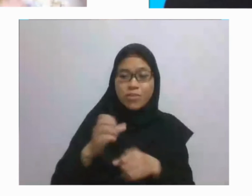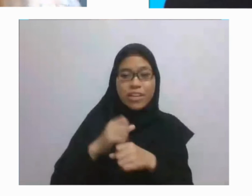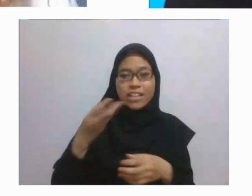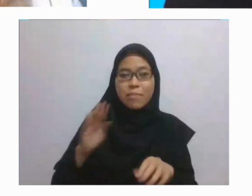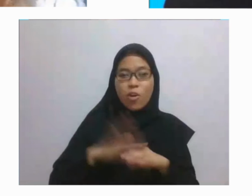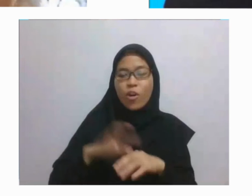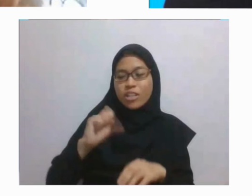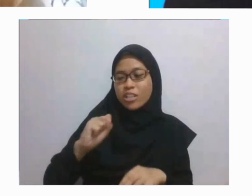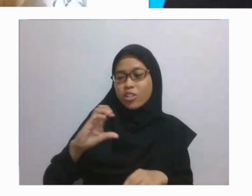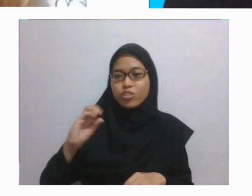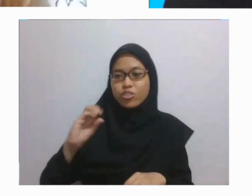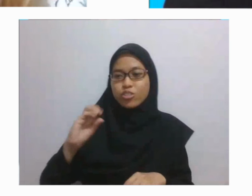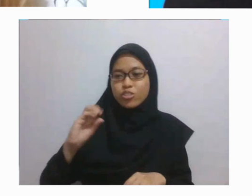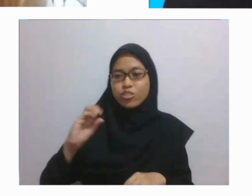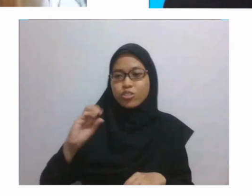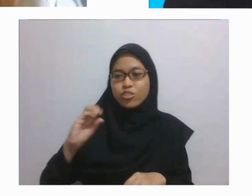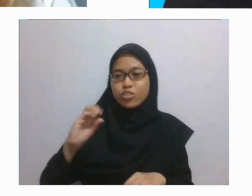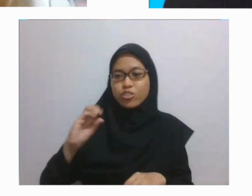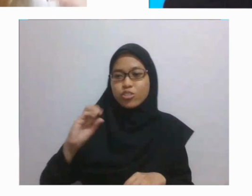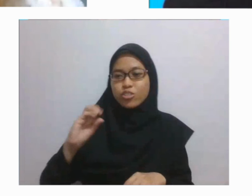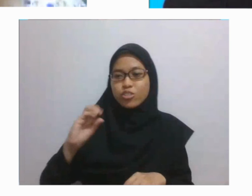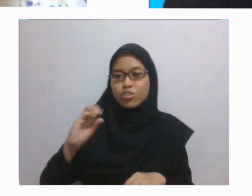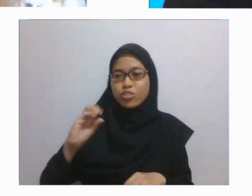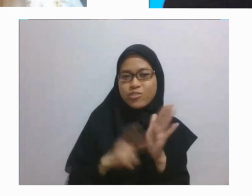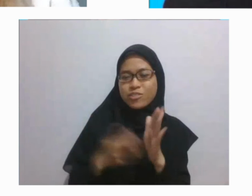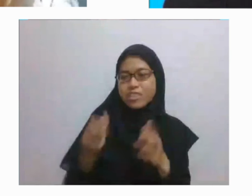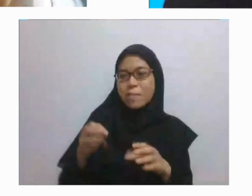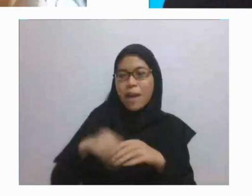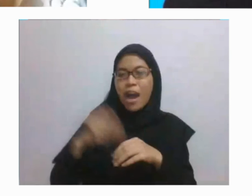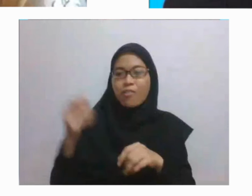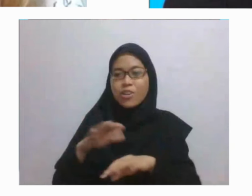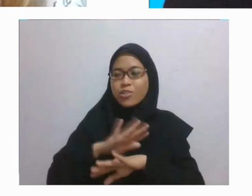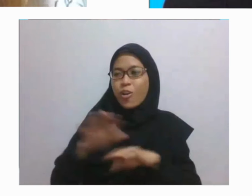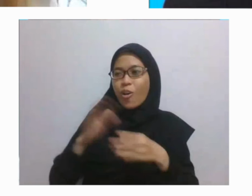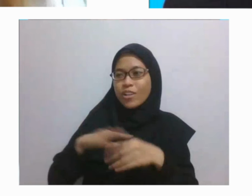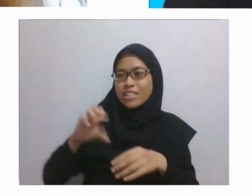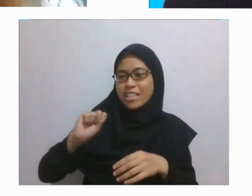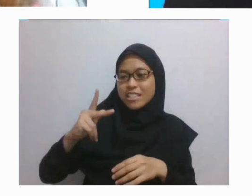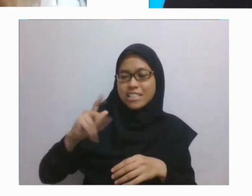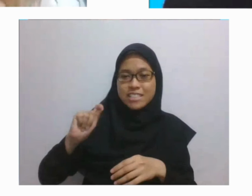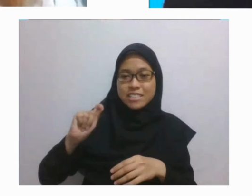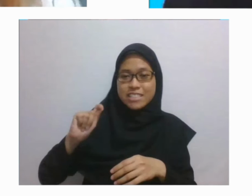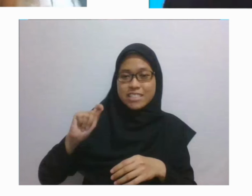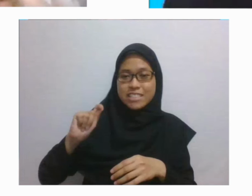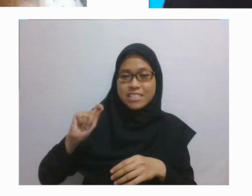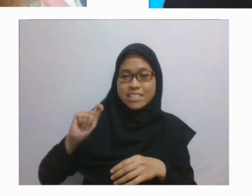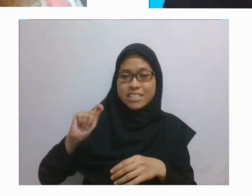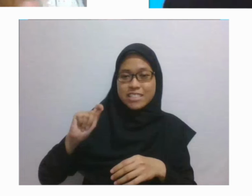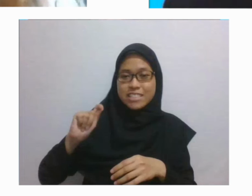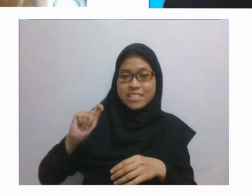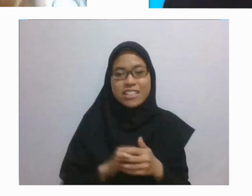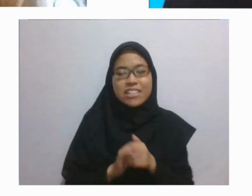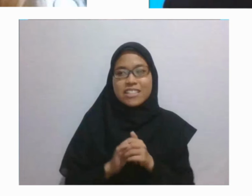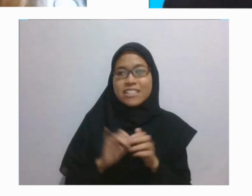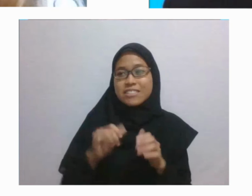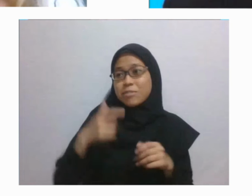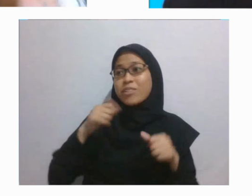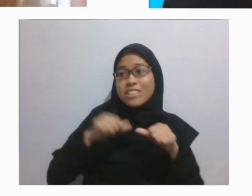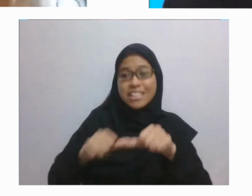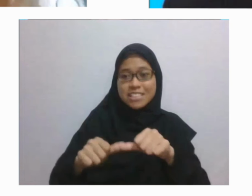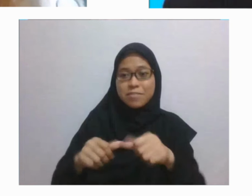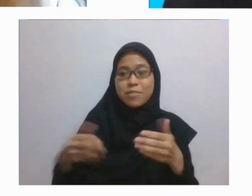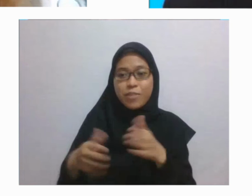to rule them out of being on a scooter or a skateboard as a sustainable means of getting around town just because I prefer the bike, right? I mean, it